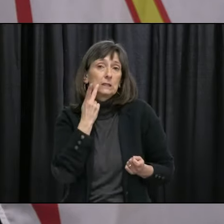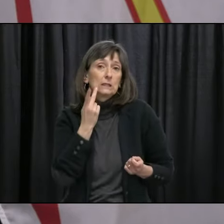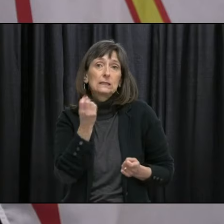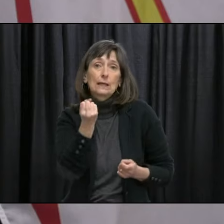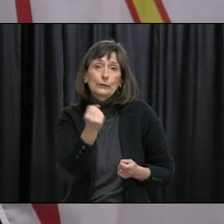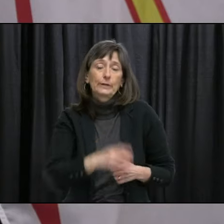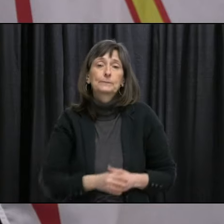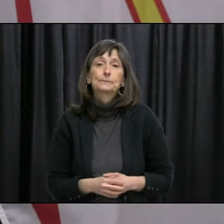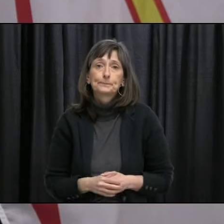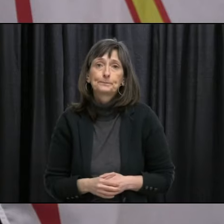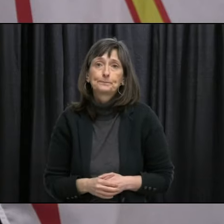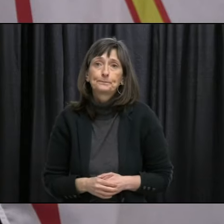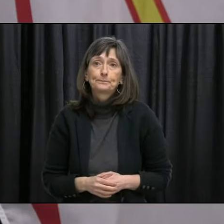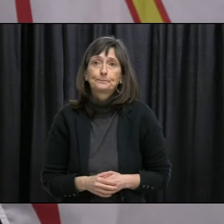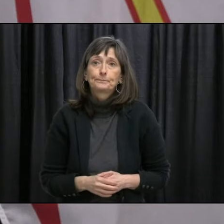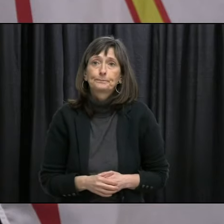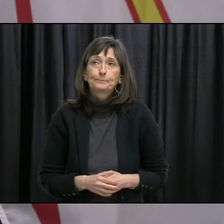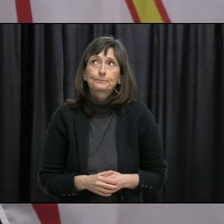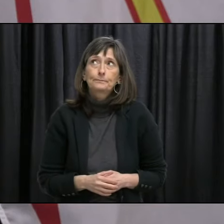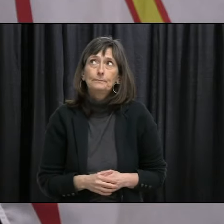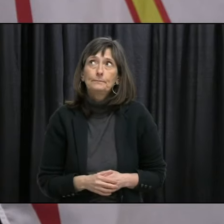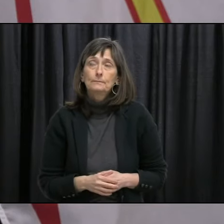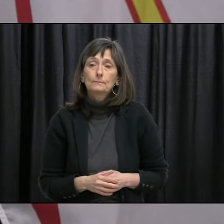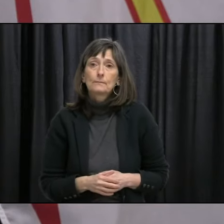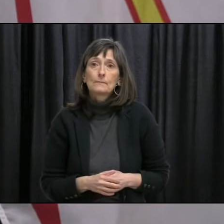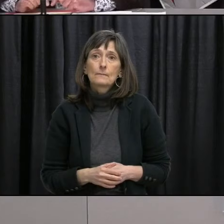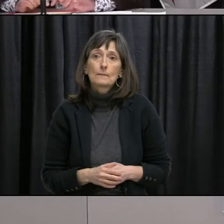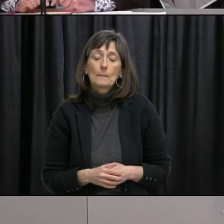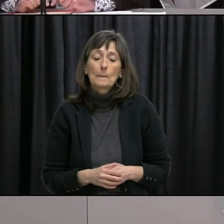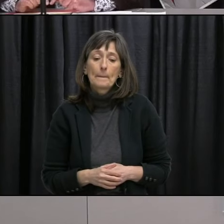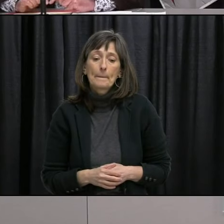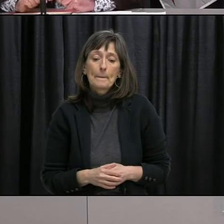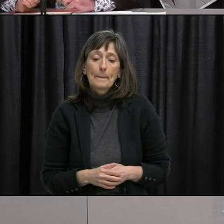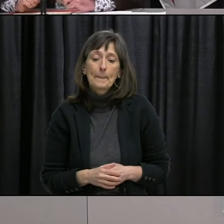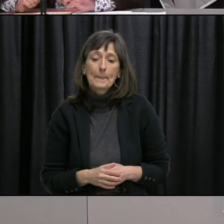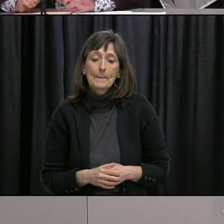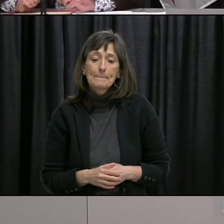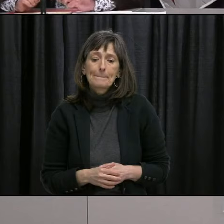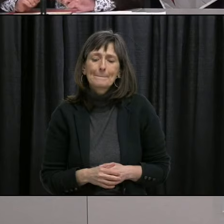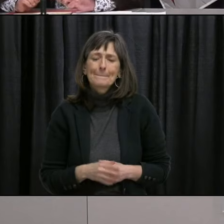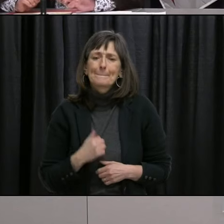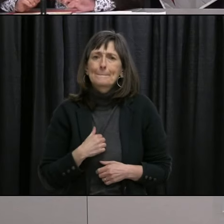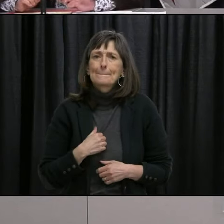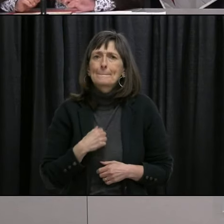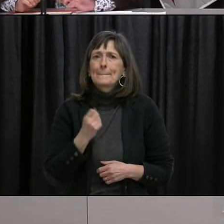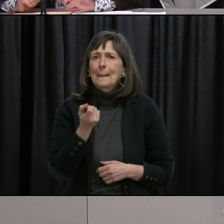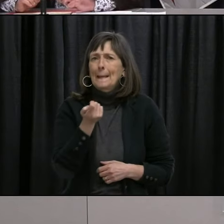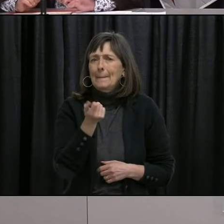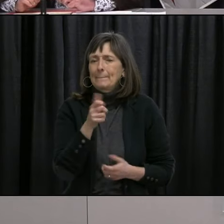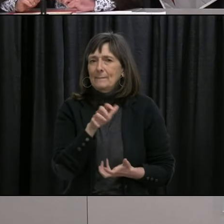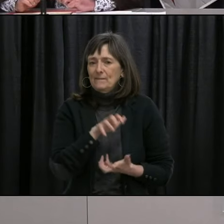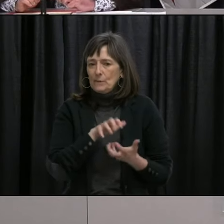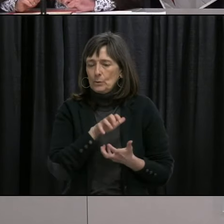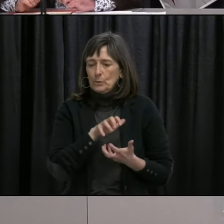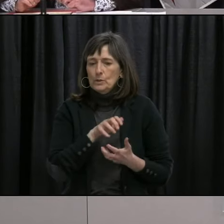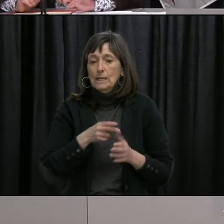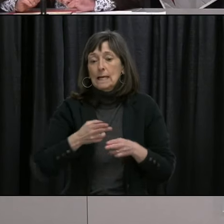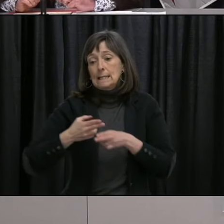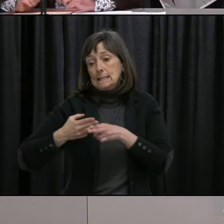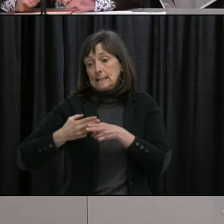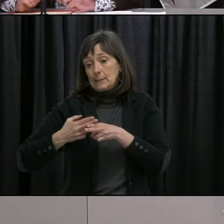with those leaders to make those decisions. And Dr. Fitzgerald, I guess I'm just a little confused as to why temporary workers